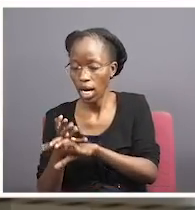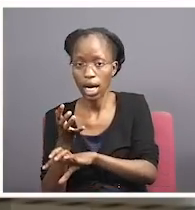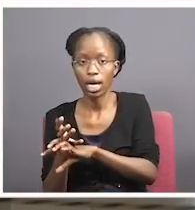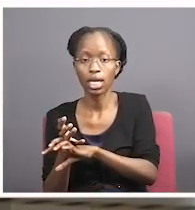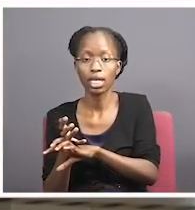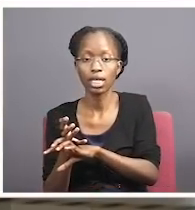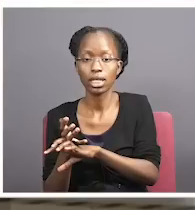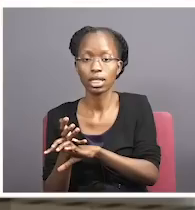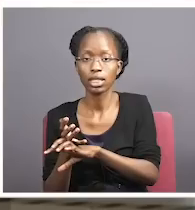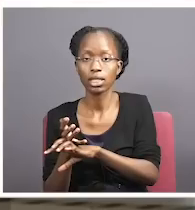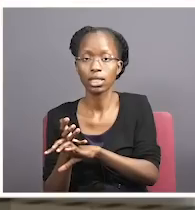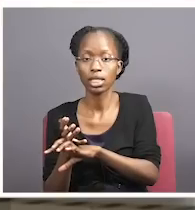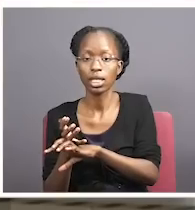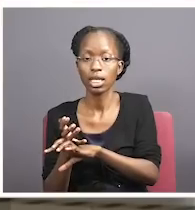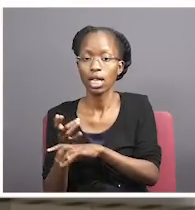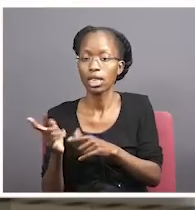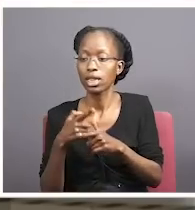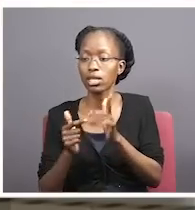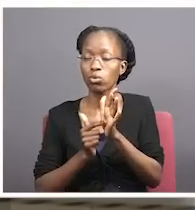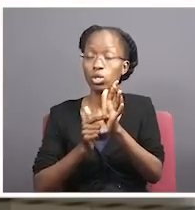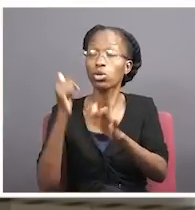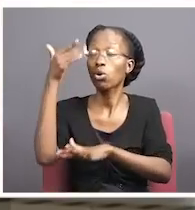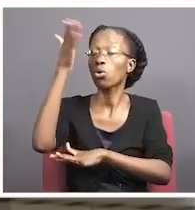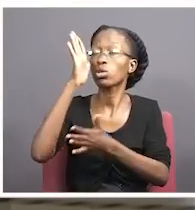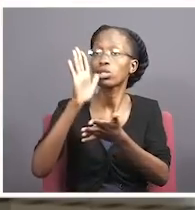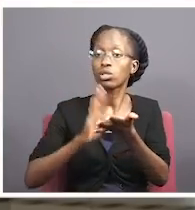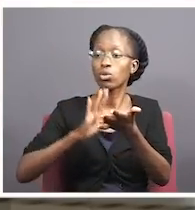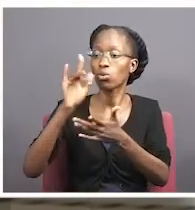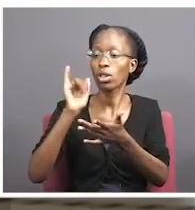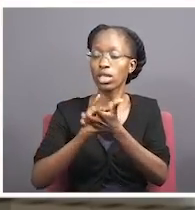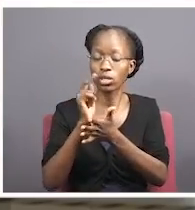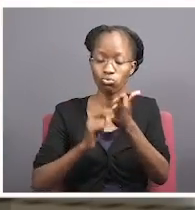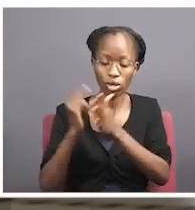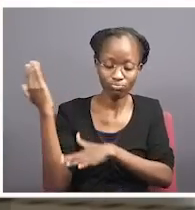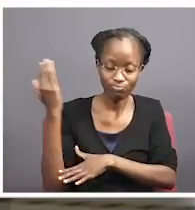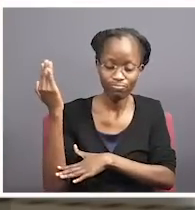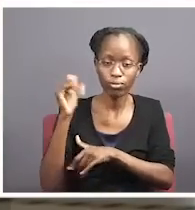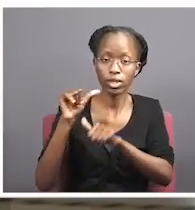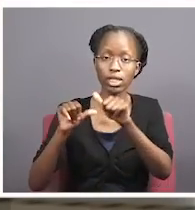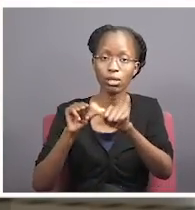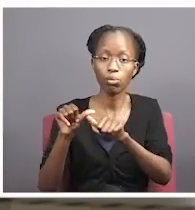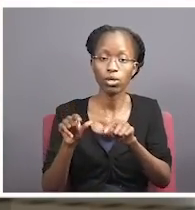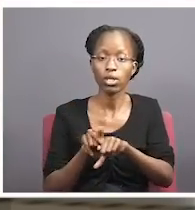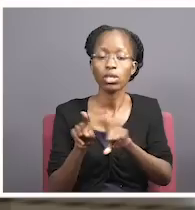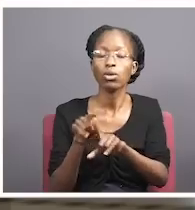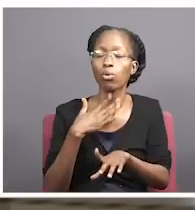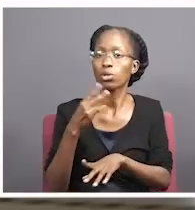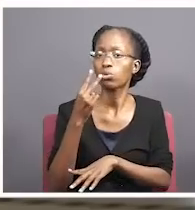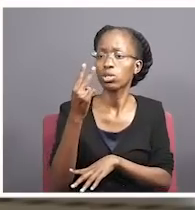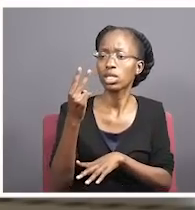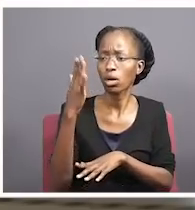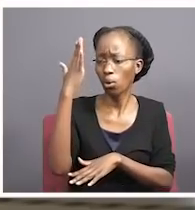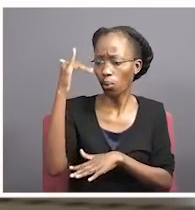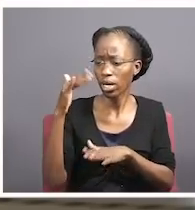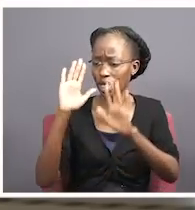effort in doing a good job, Amen. We reflect the glory of God. And that's what we are going to be talking about. How can you do